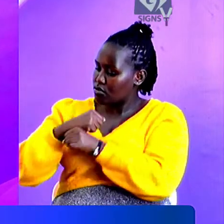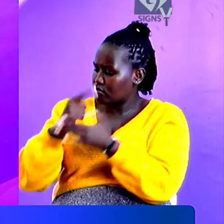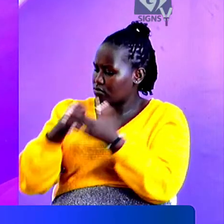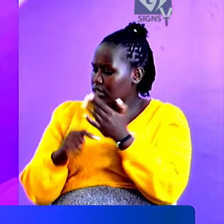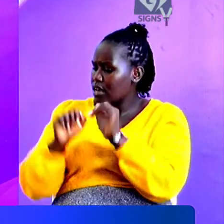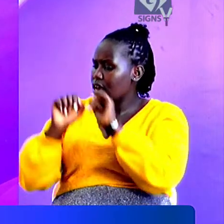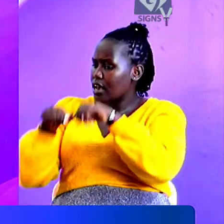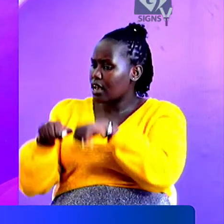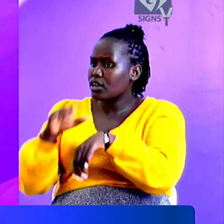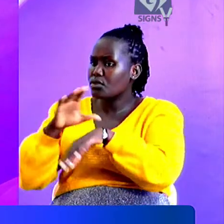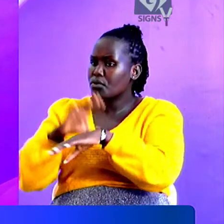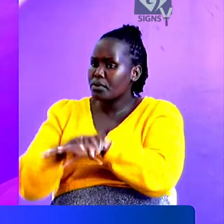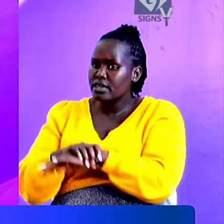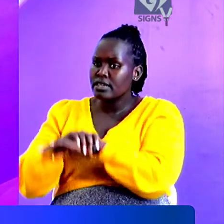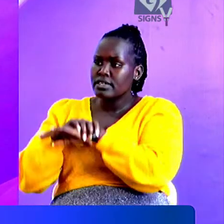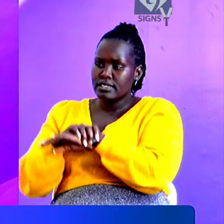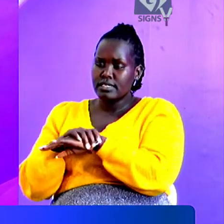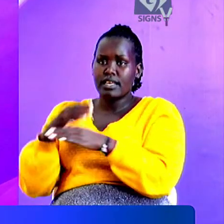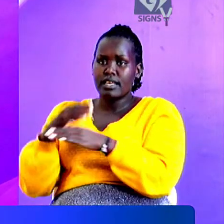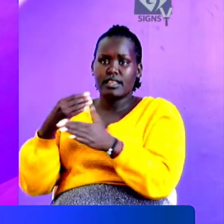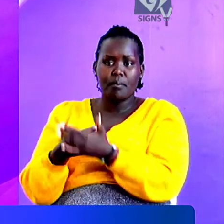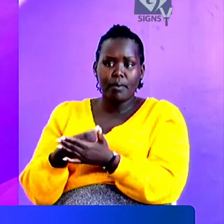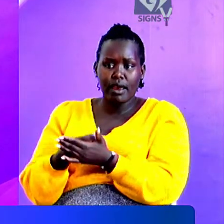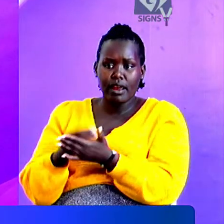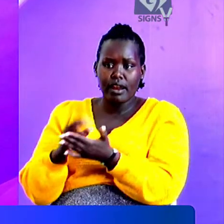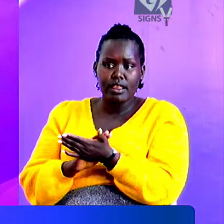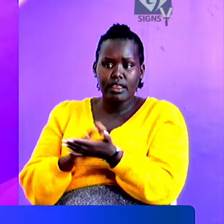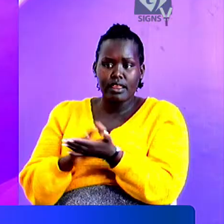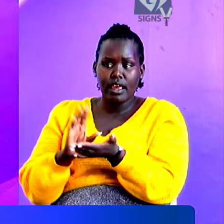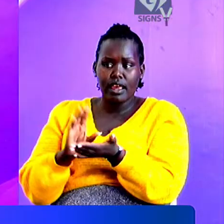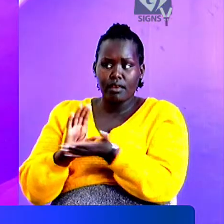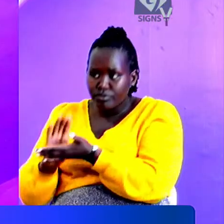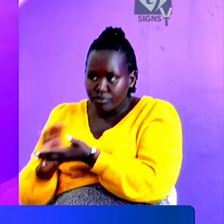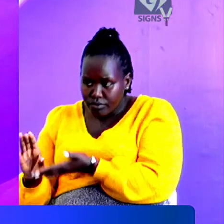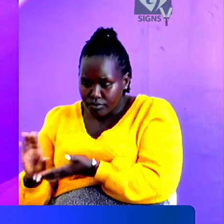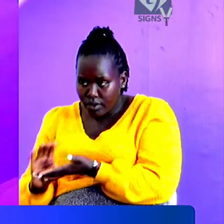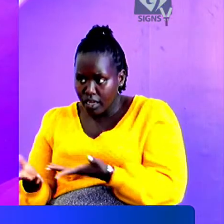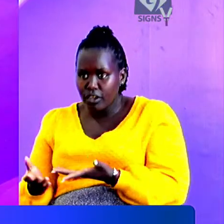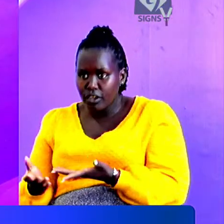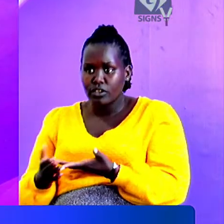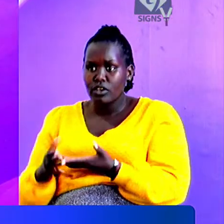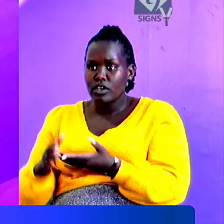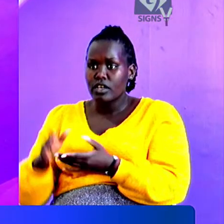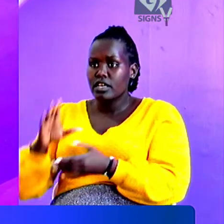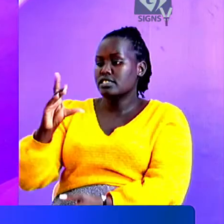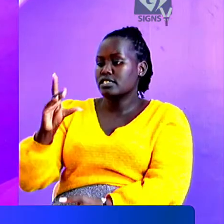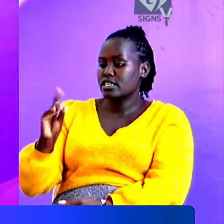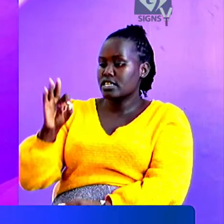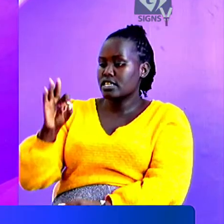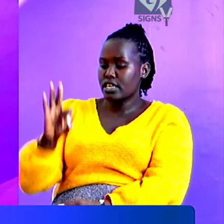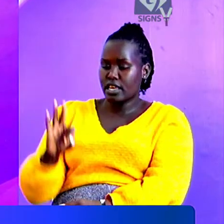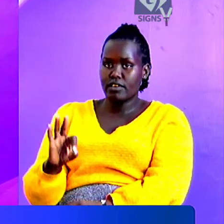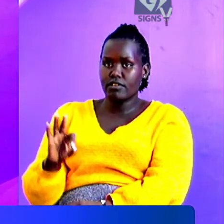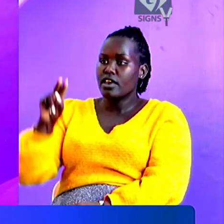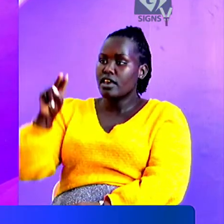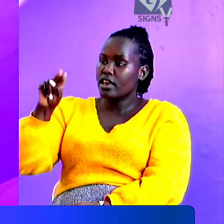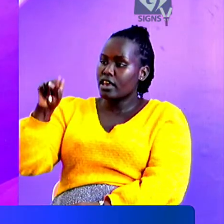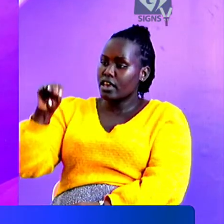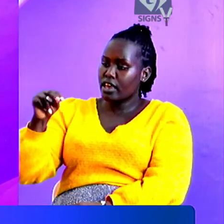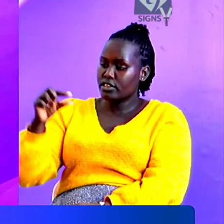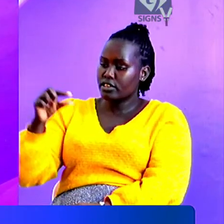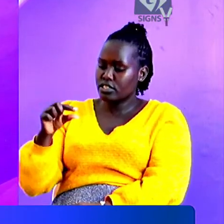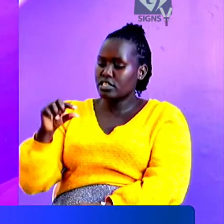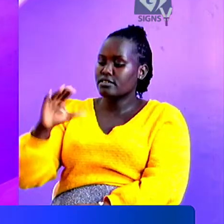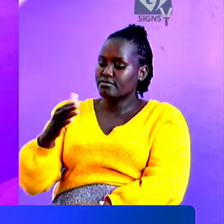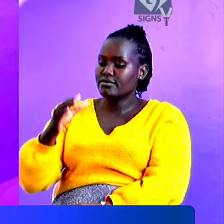we take the monies, the allocation, about 40% allocation for Yeah. education? CDF. In NGCDF. Now Yeah. they want you to be very